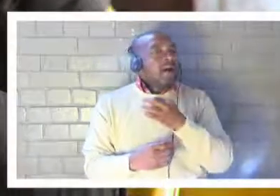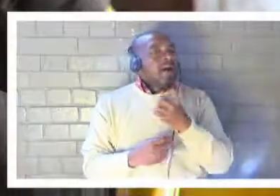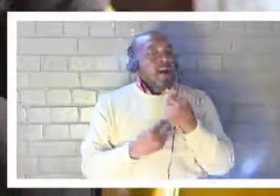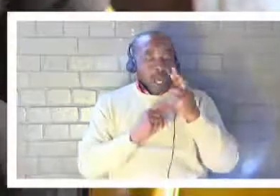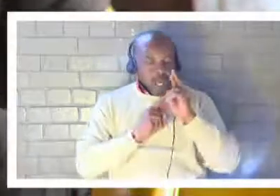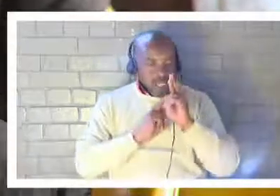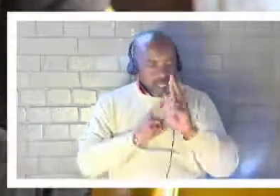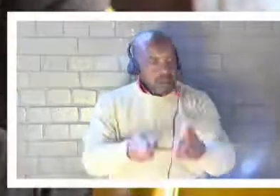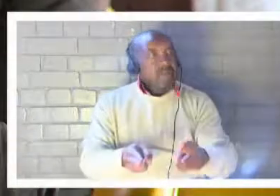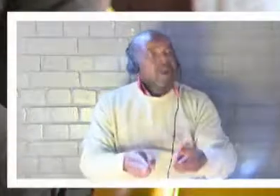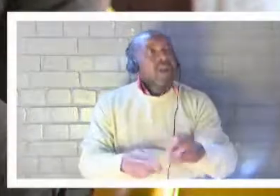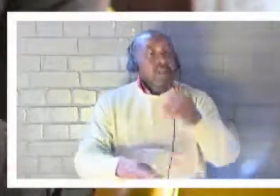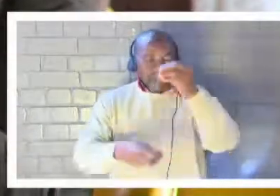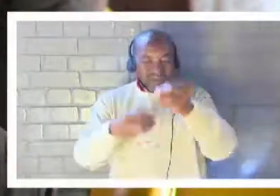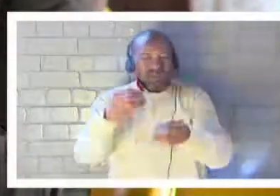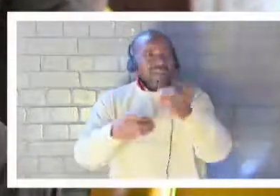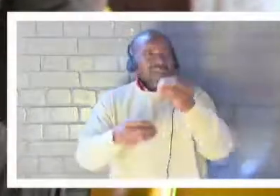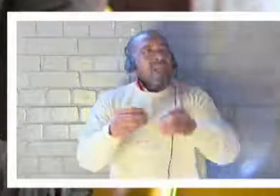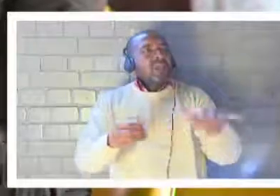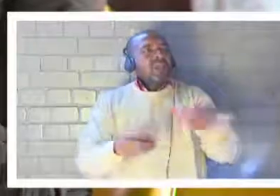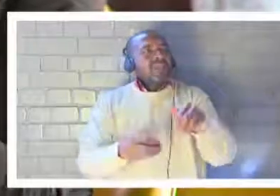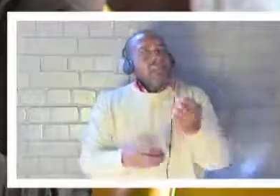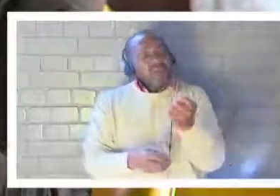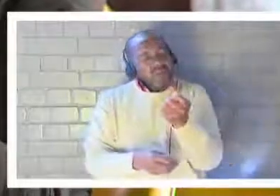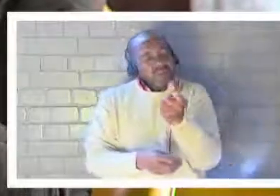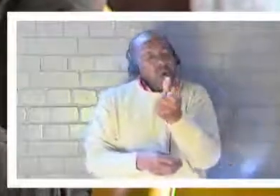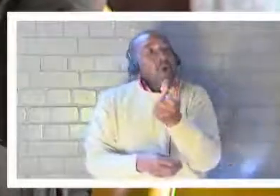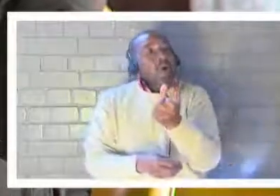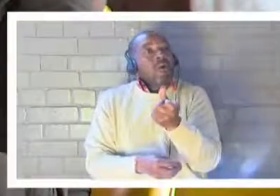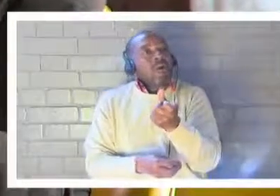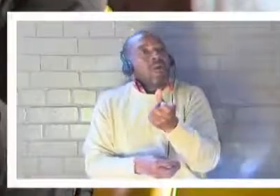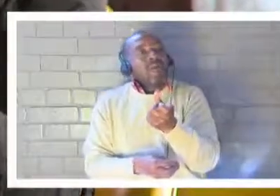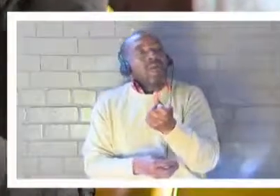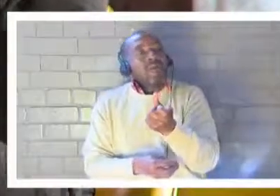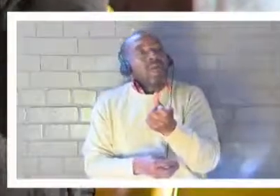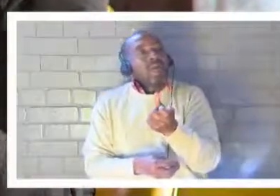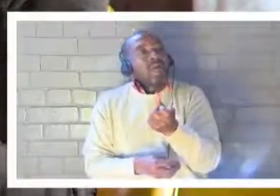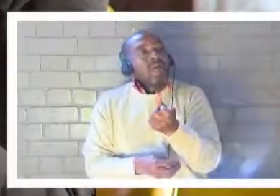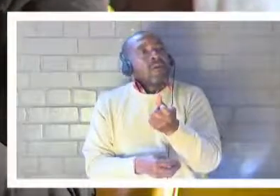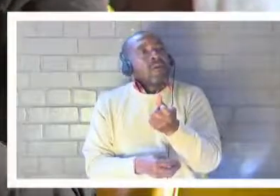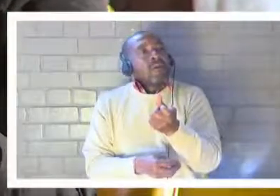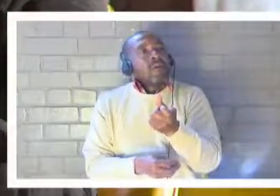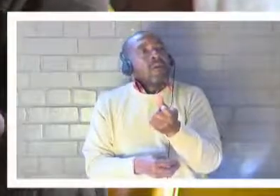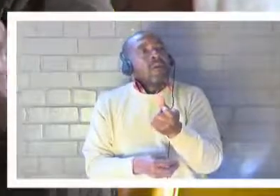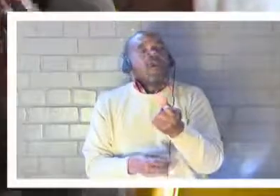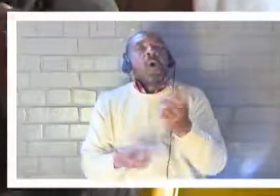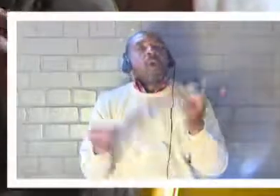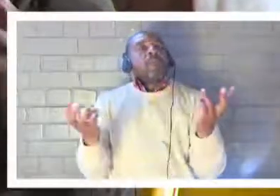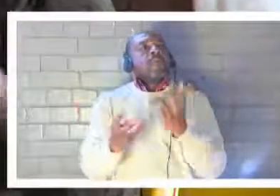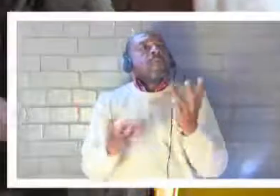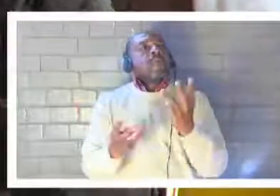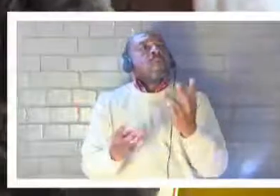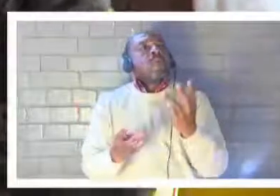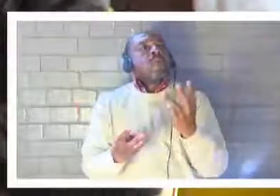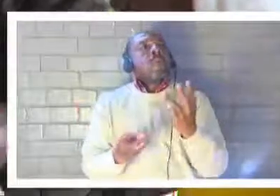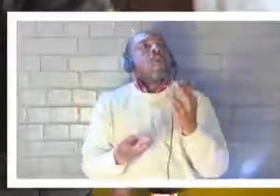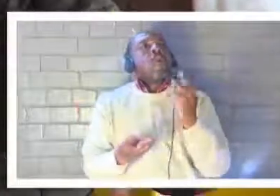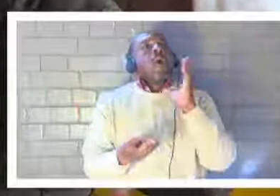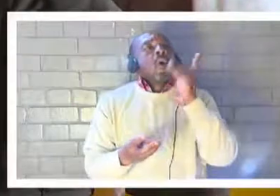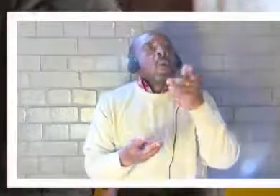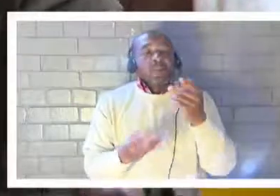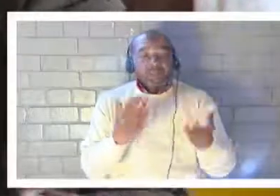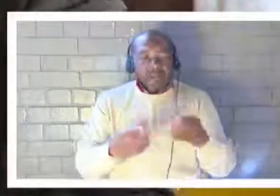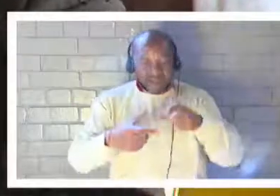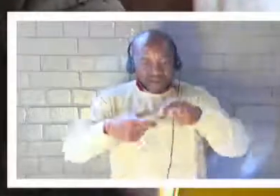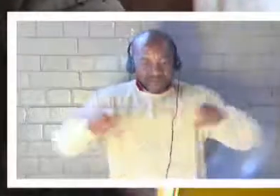scope of the discipline that are within the institution, that the plumbing, maybe there is a pipe blast that needs the contractor to come and break